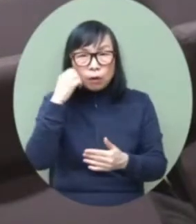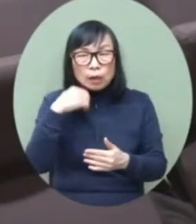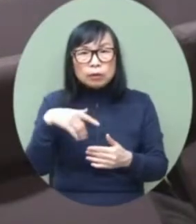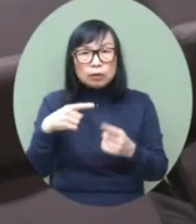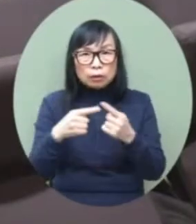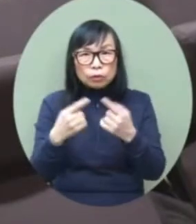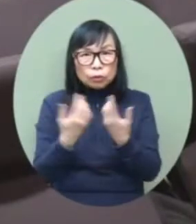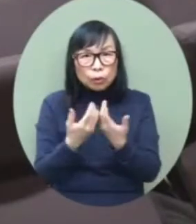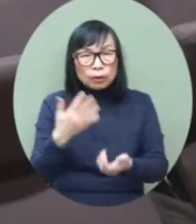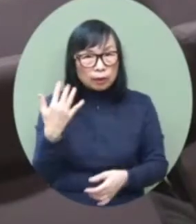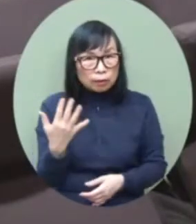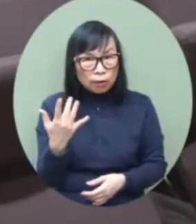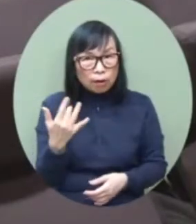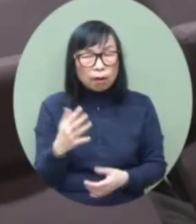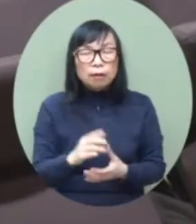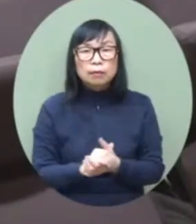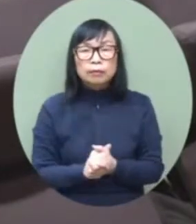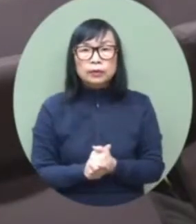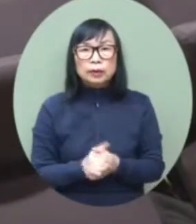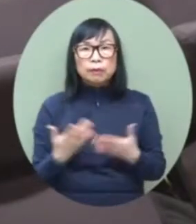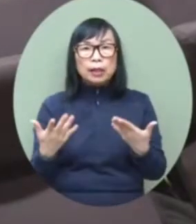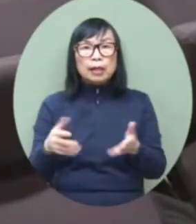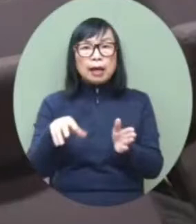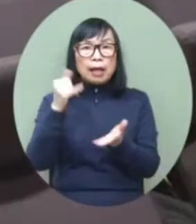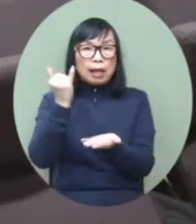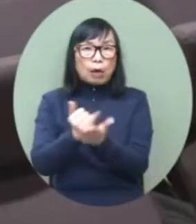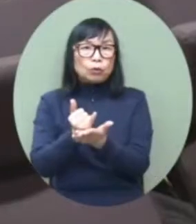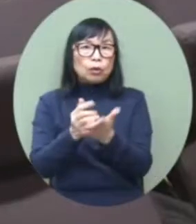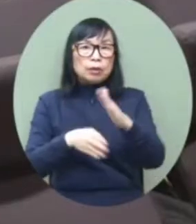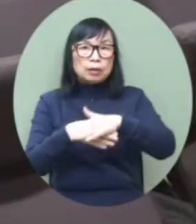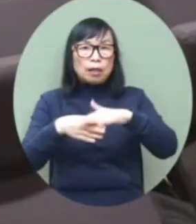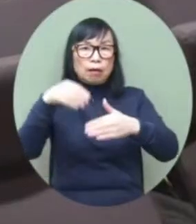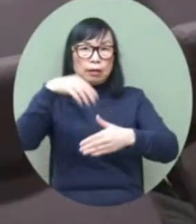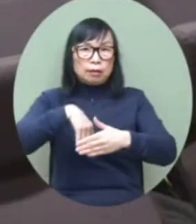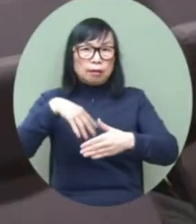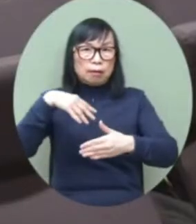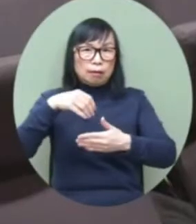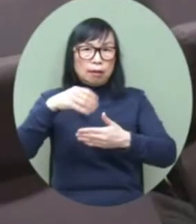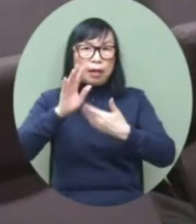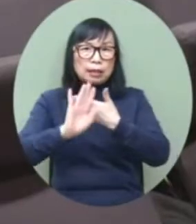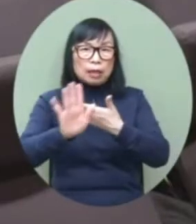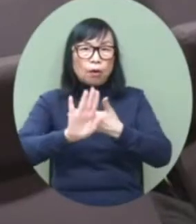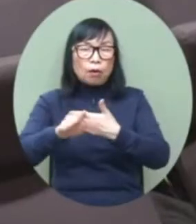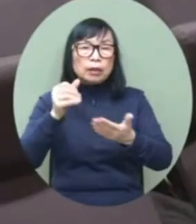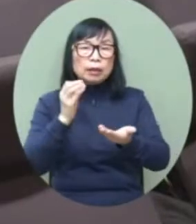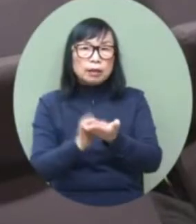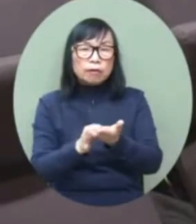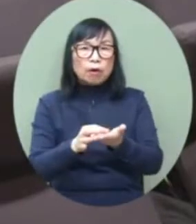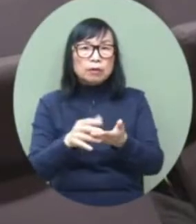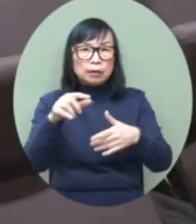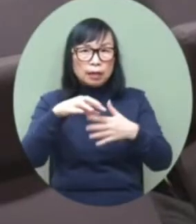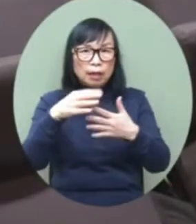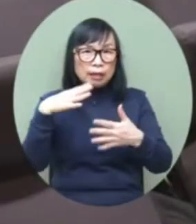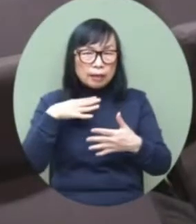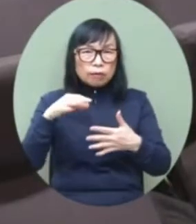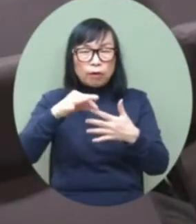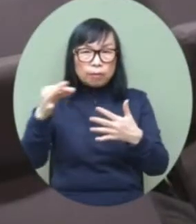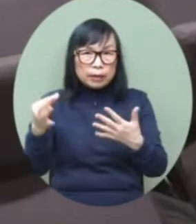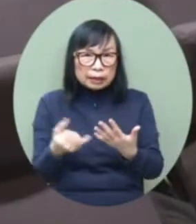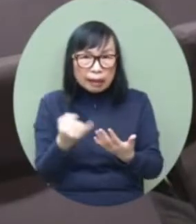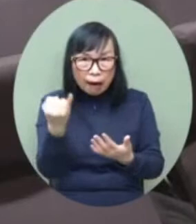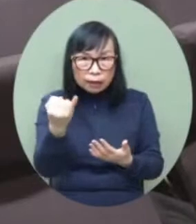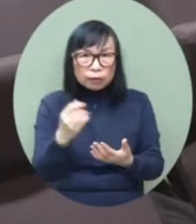denying patients returning to RCH? Is it because of that they are staying outdoors and have their